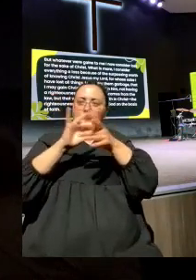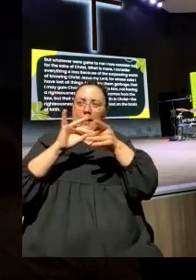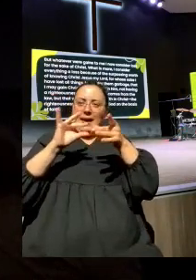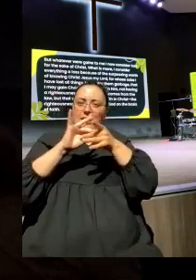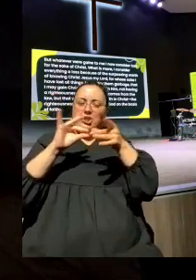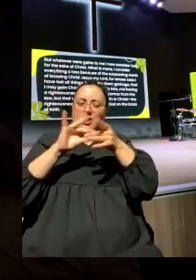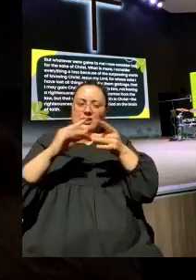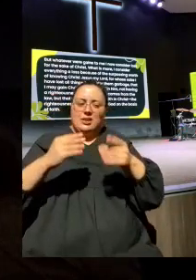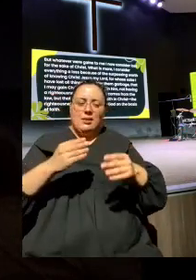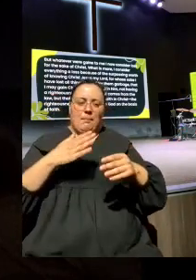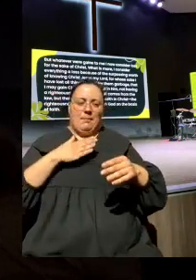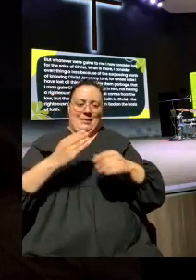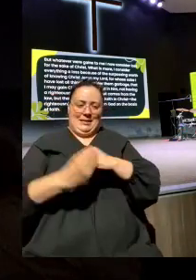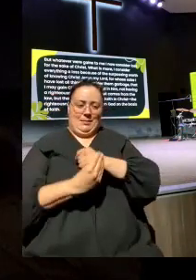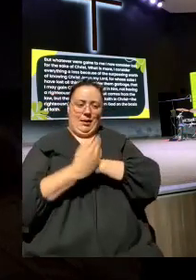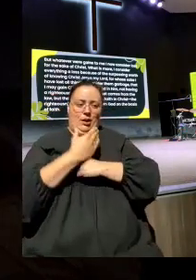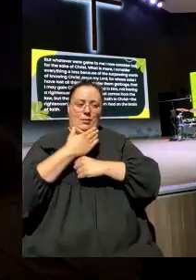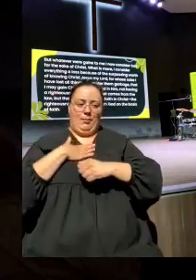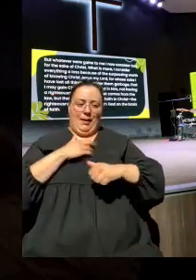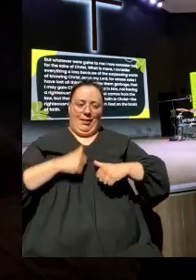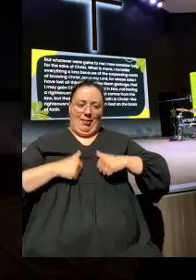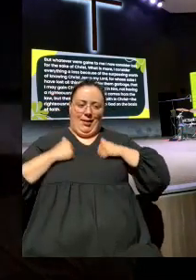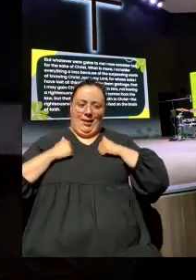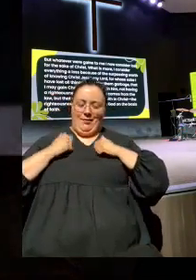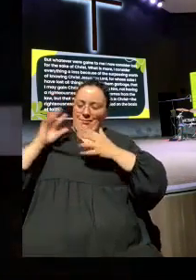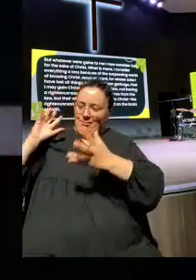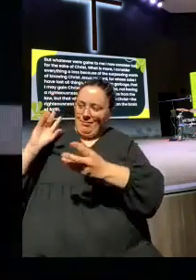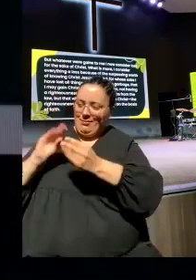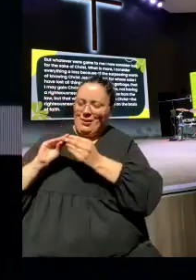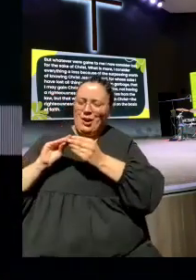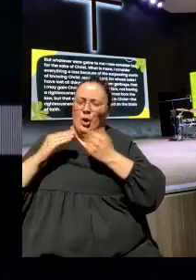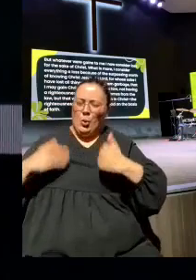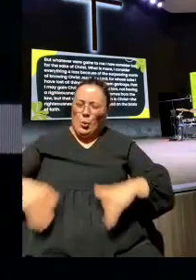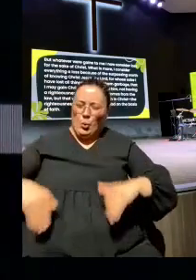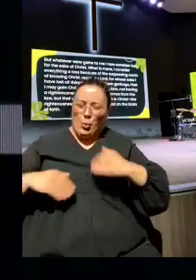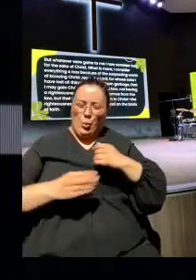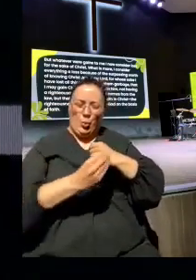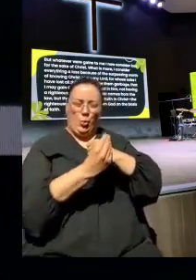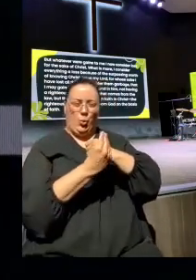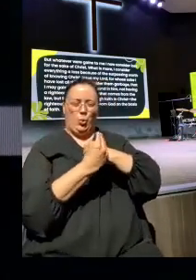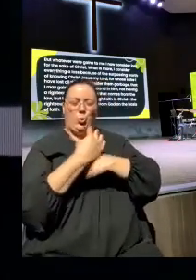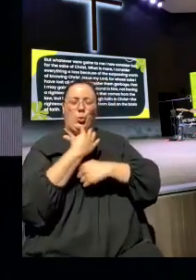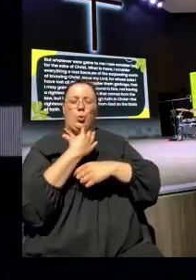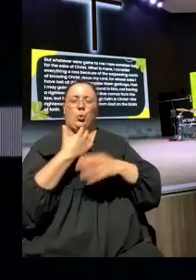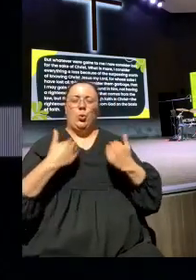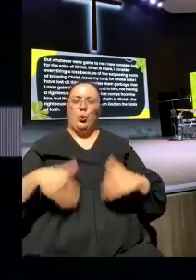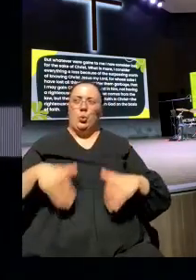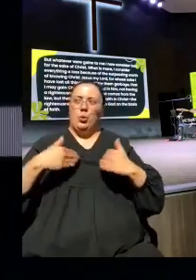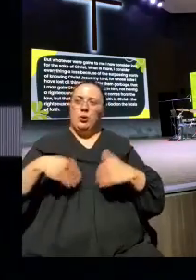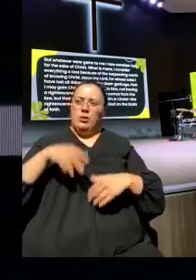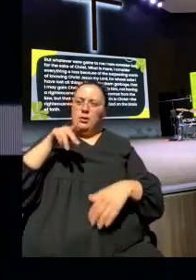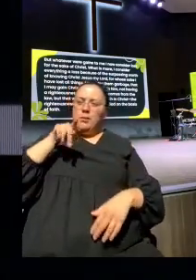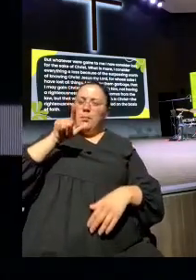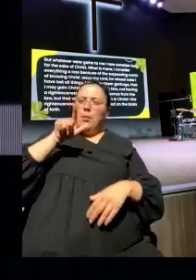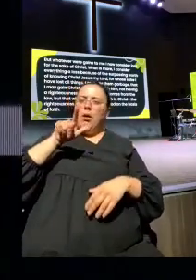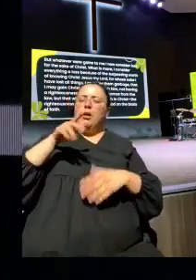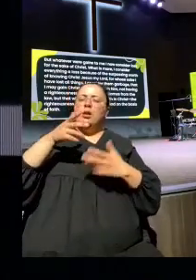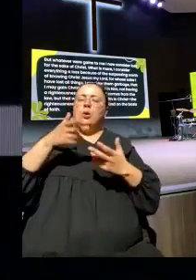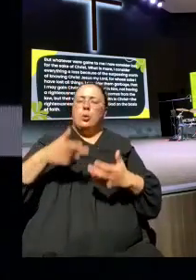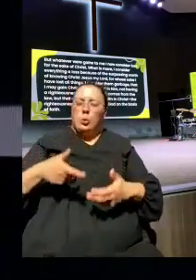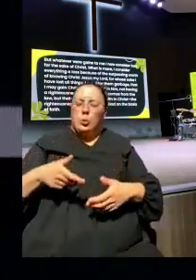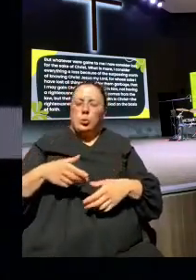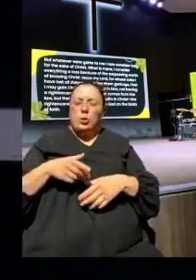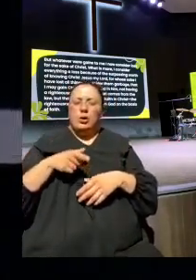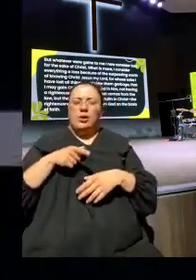life. Because what we hear from Paul is the passion he has for his faith that inspired and influenced others to